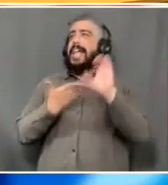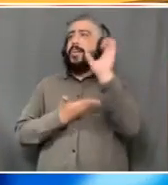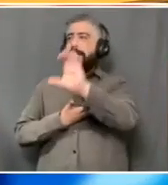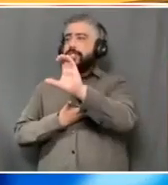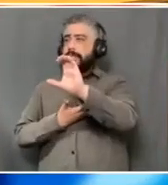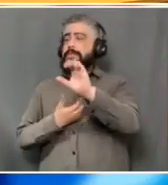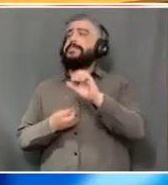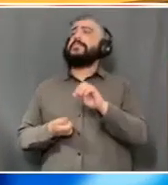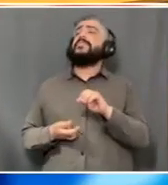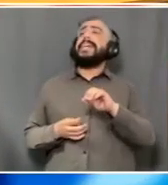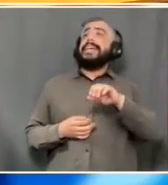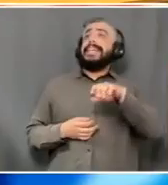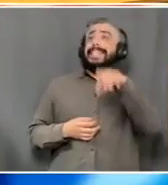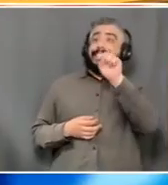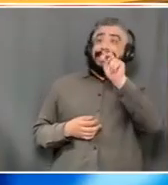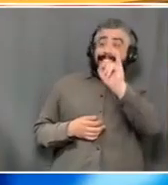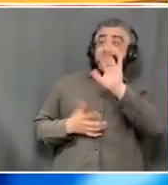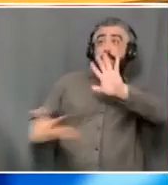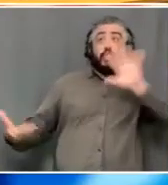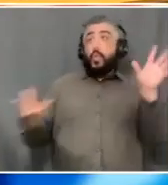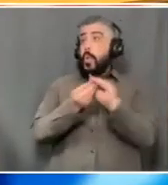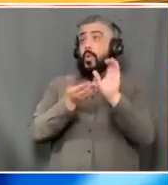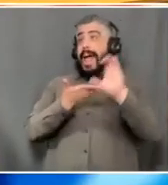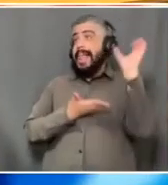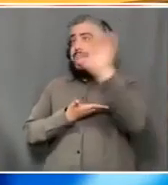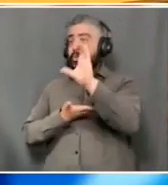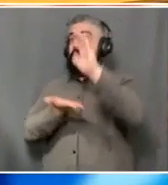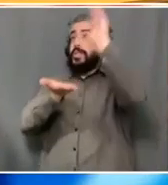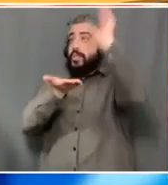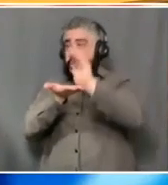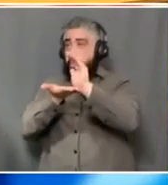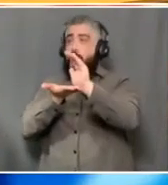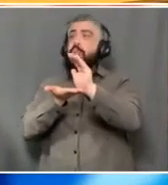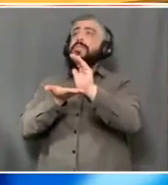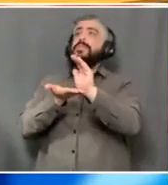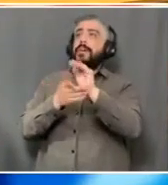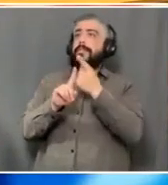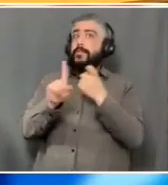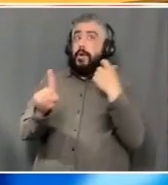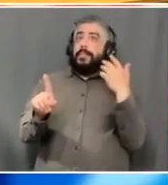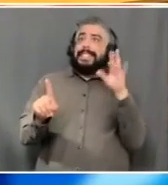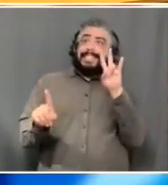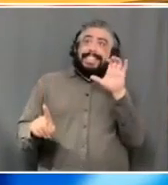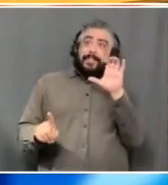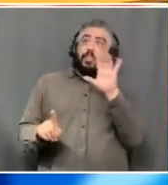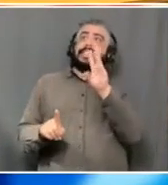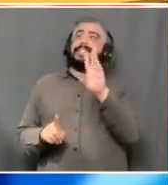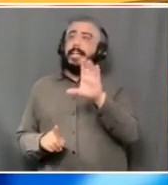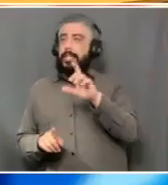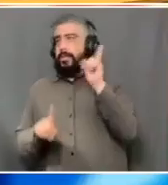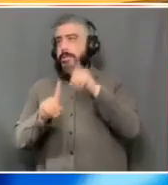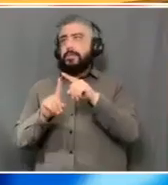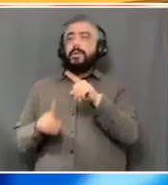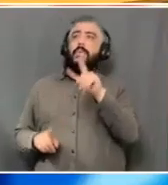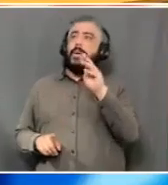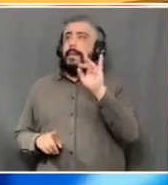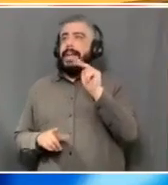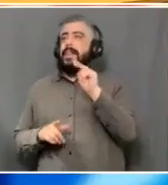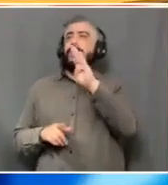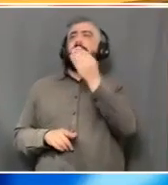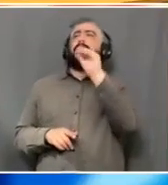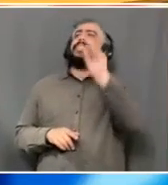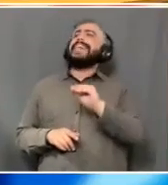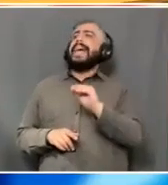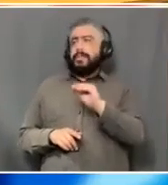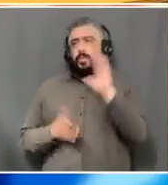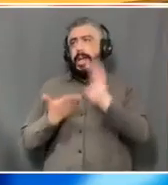And the SENI total allocation was reduced from $700 to $601 million, but 14% reduction. But the impact on the